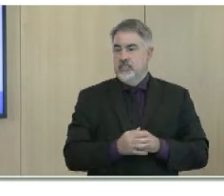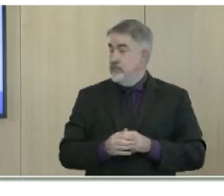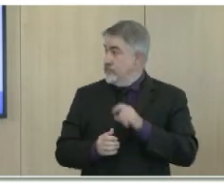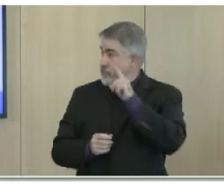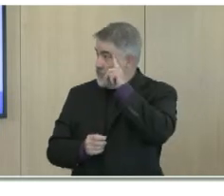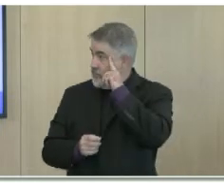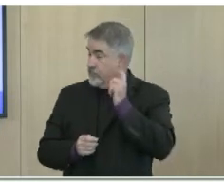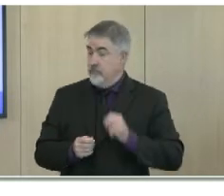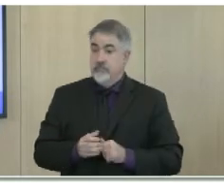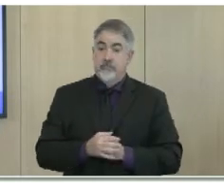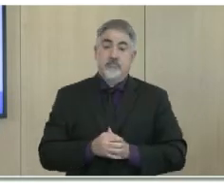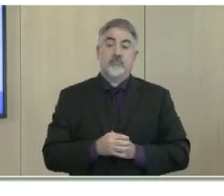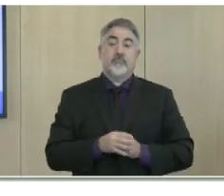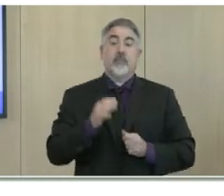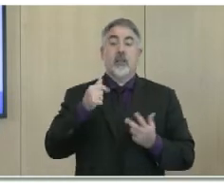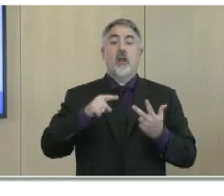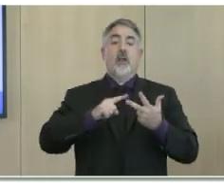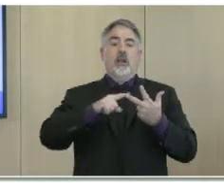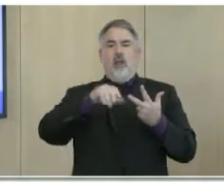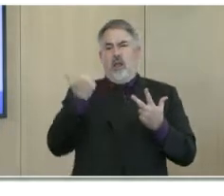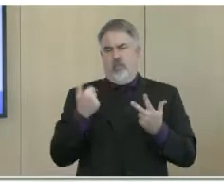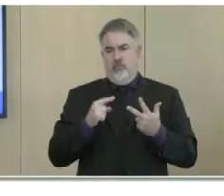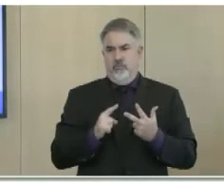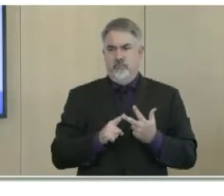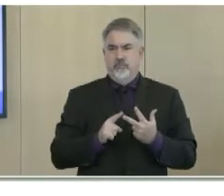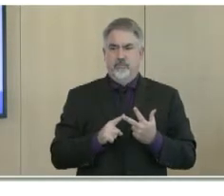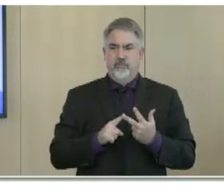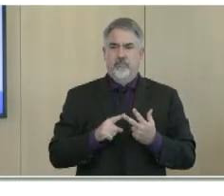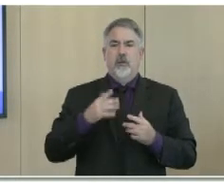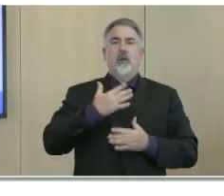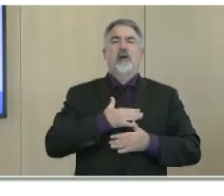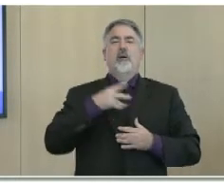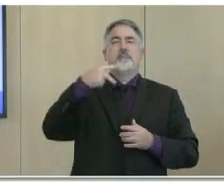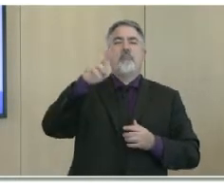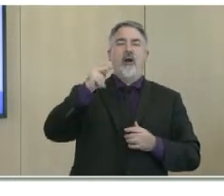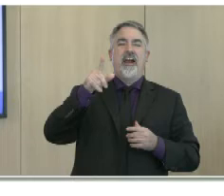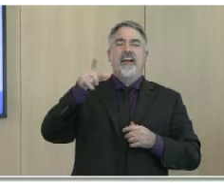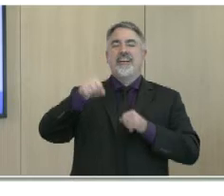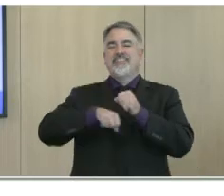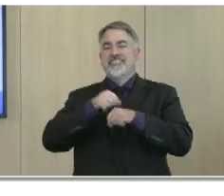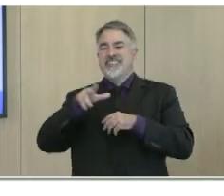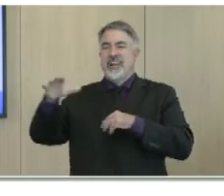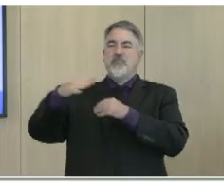third part of our order related to parks, recreation centers, and beaches.